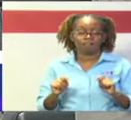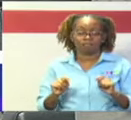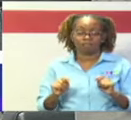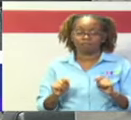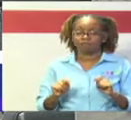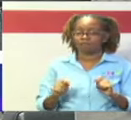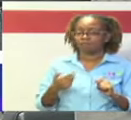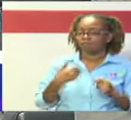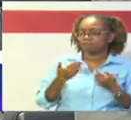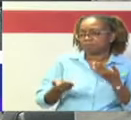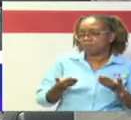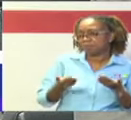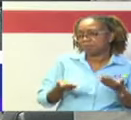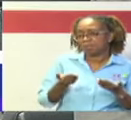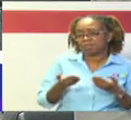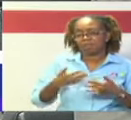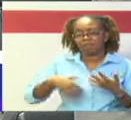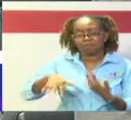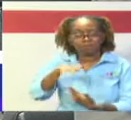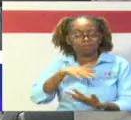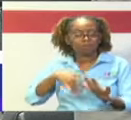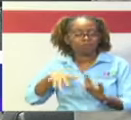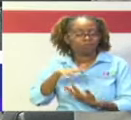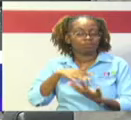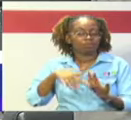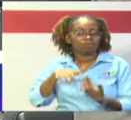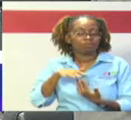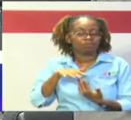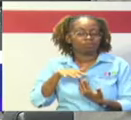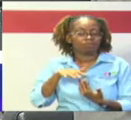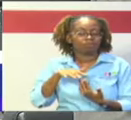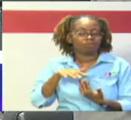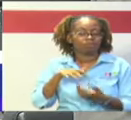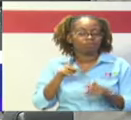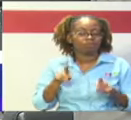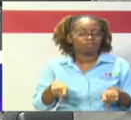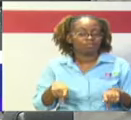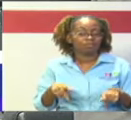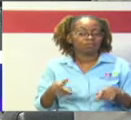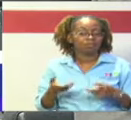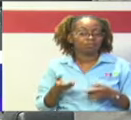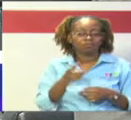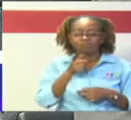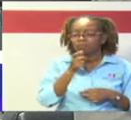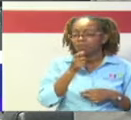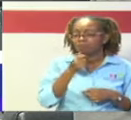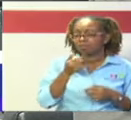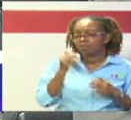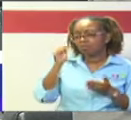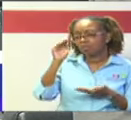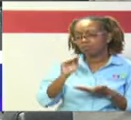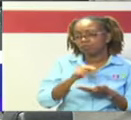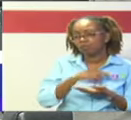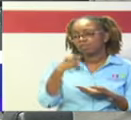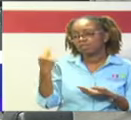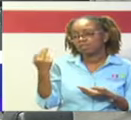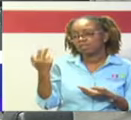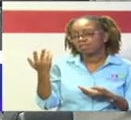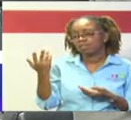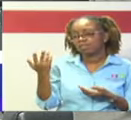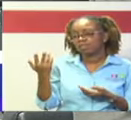movement, for leisure-type activities among individuals with a lower risk of A, being